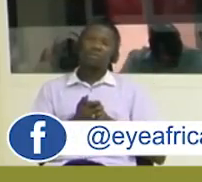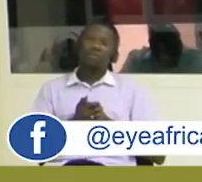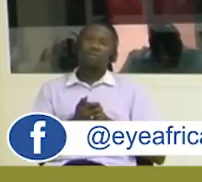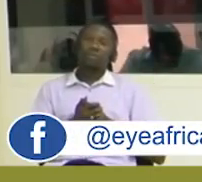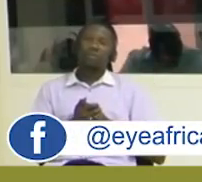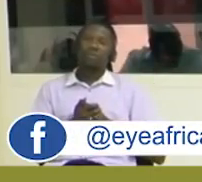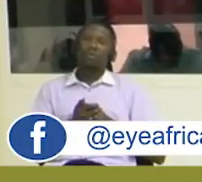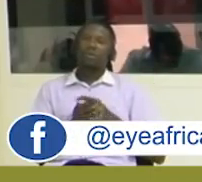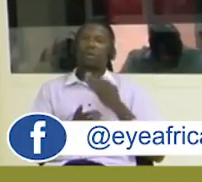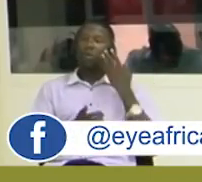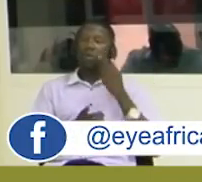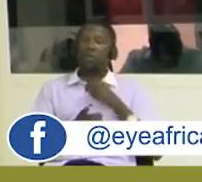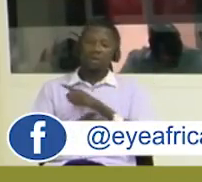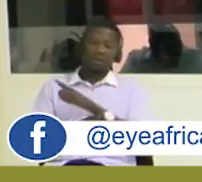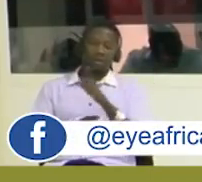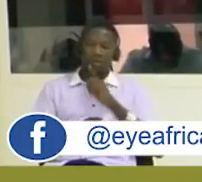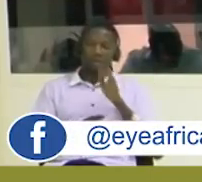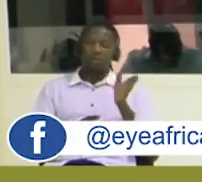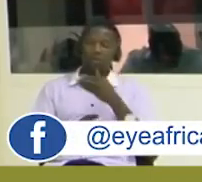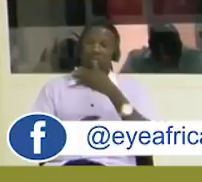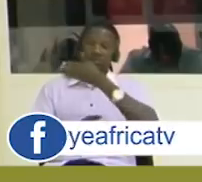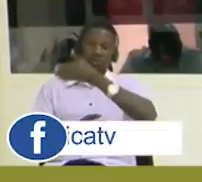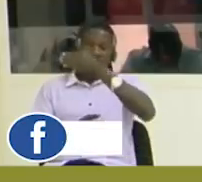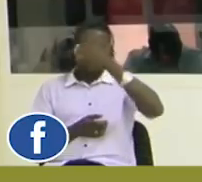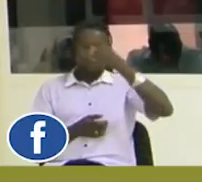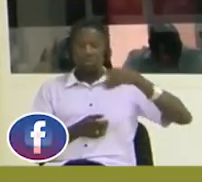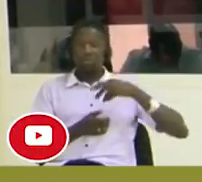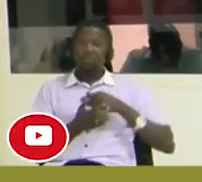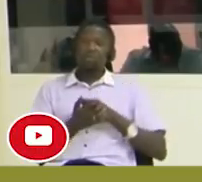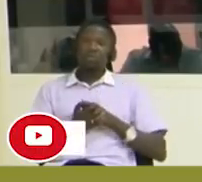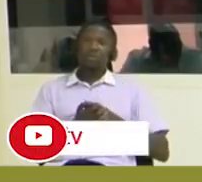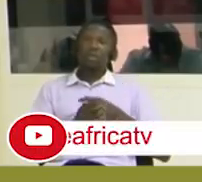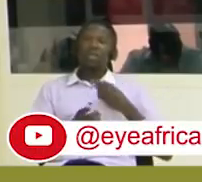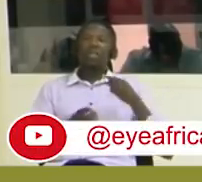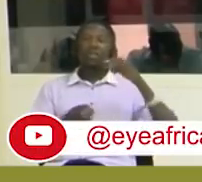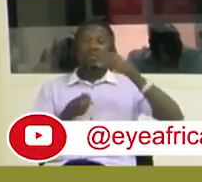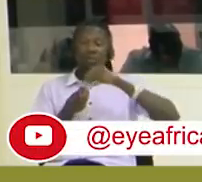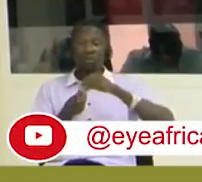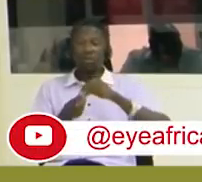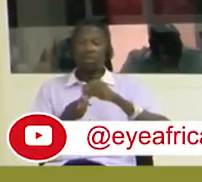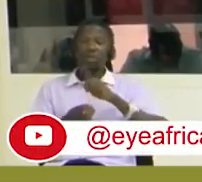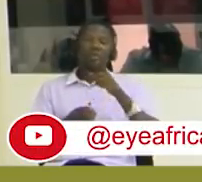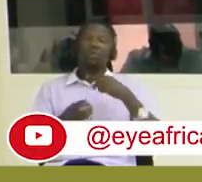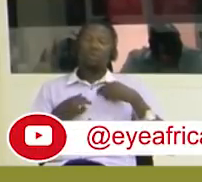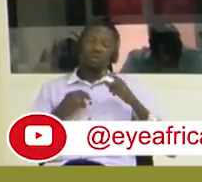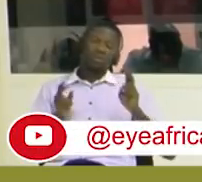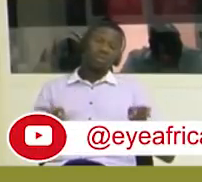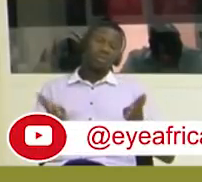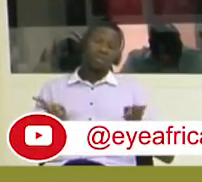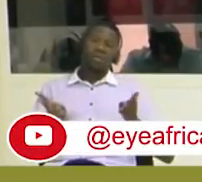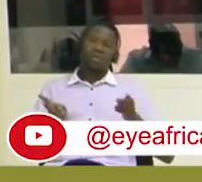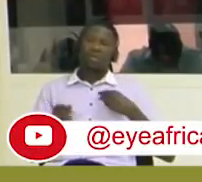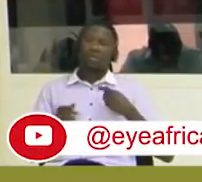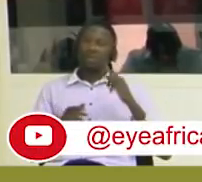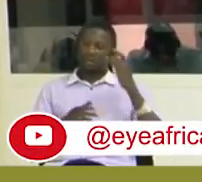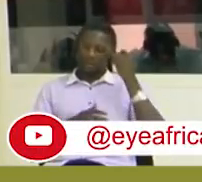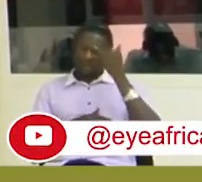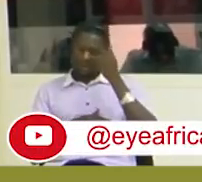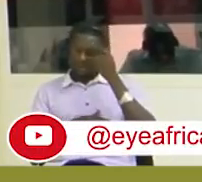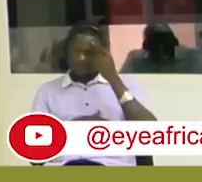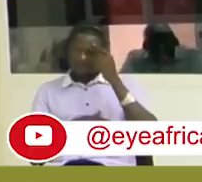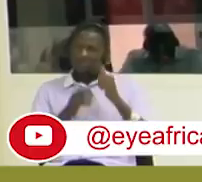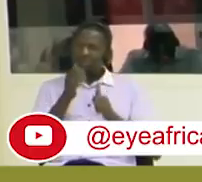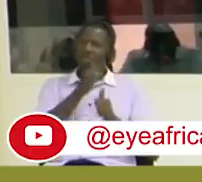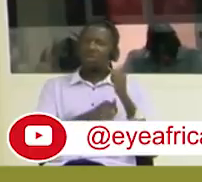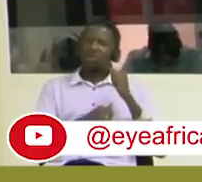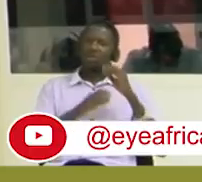And when they went on patrol, at a point he was tired and he decided to come back to the